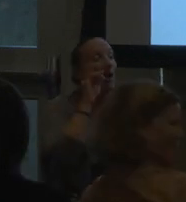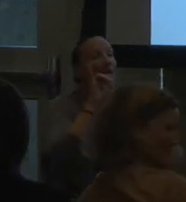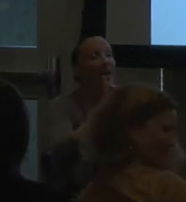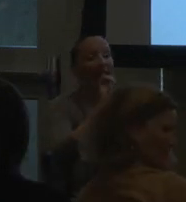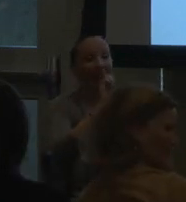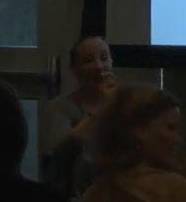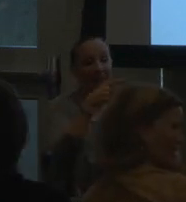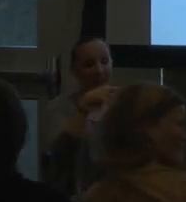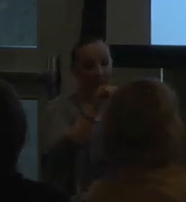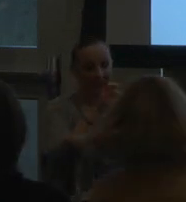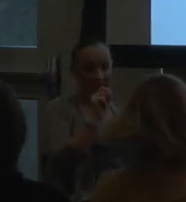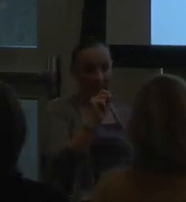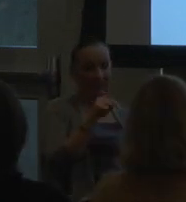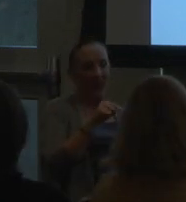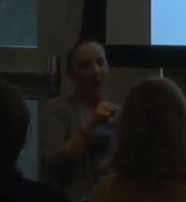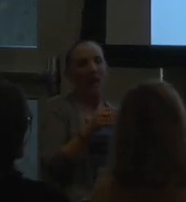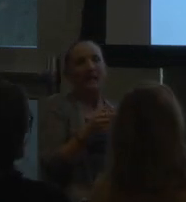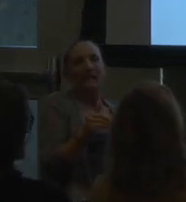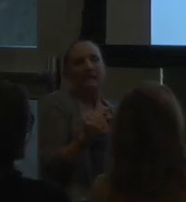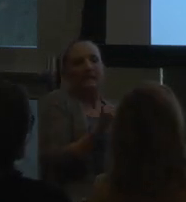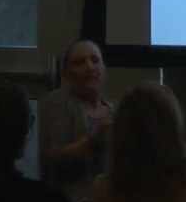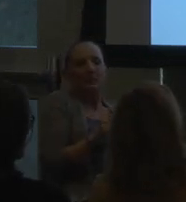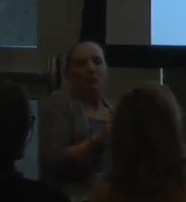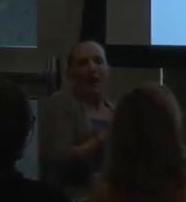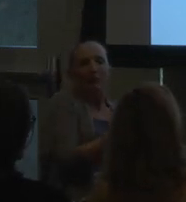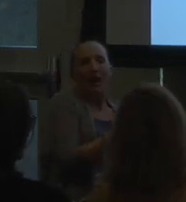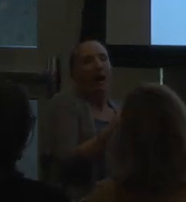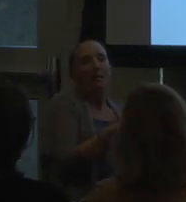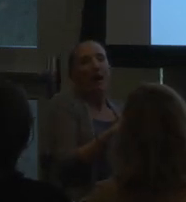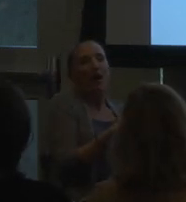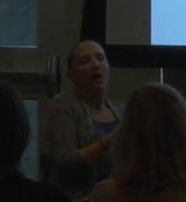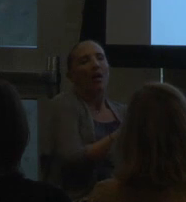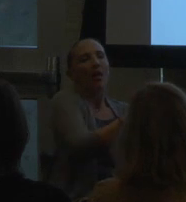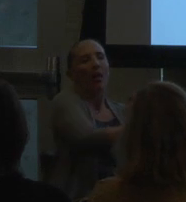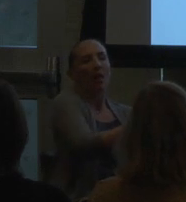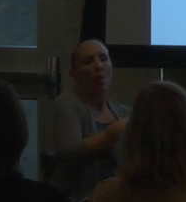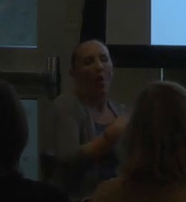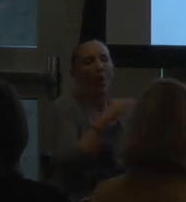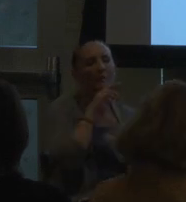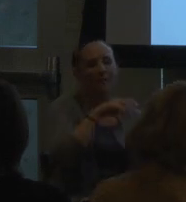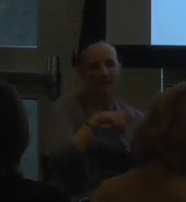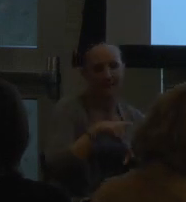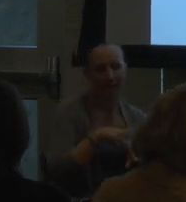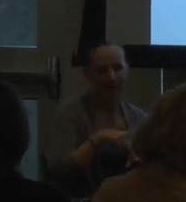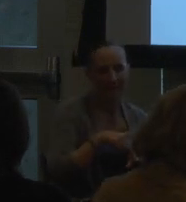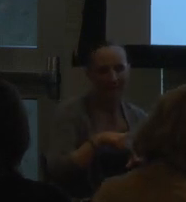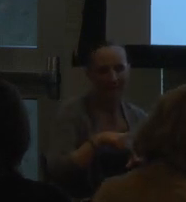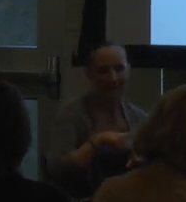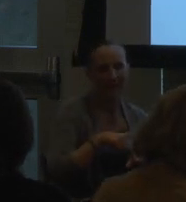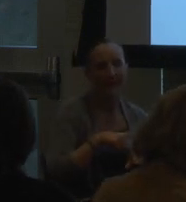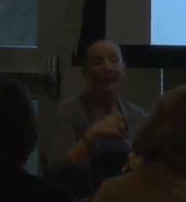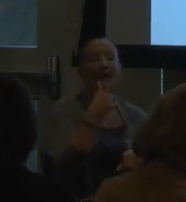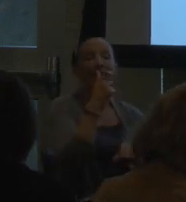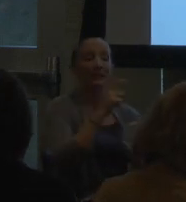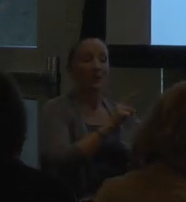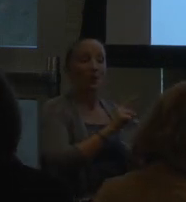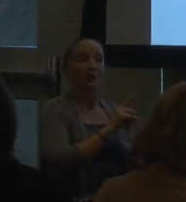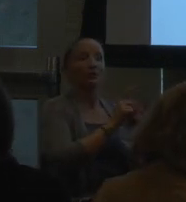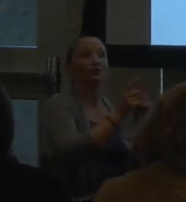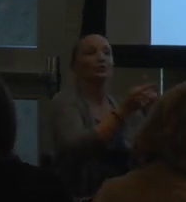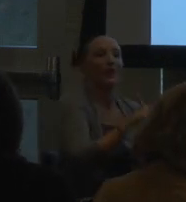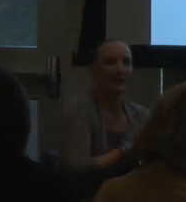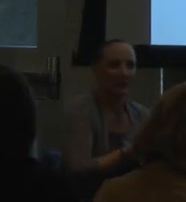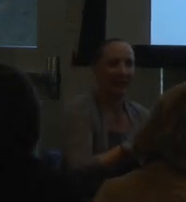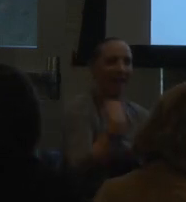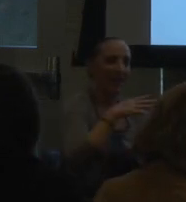explicit group goes in the same direction, right, but they have really long response times. So because they're explicitly translating and have this